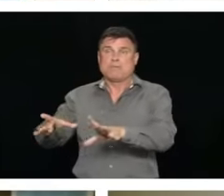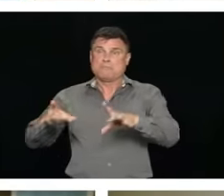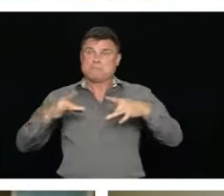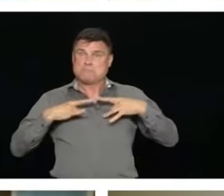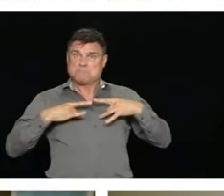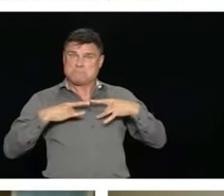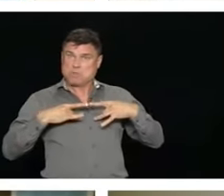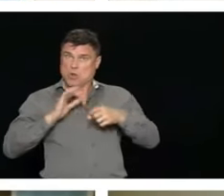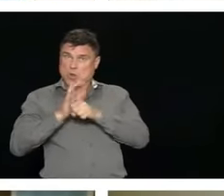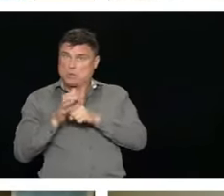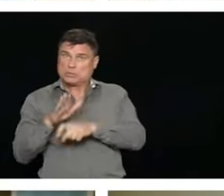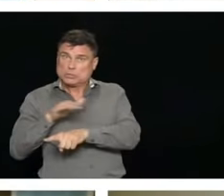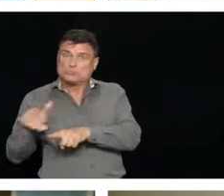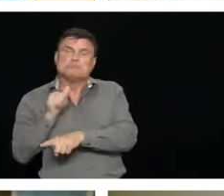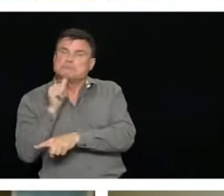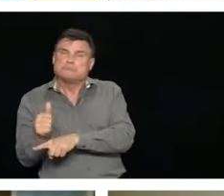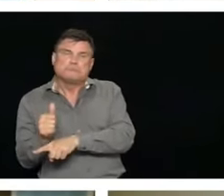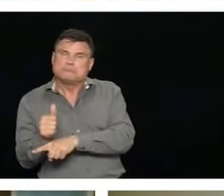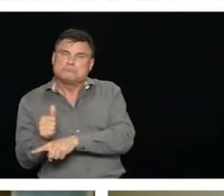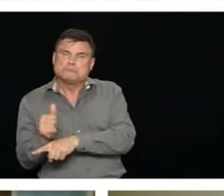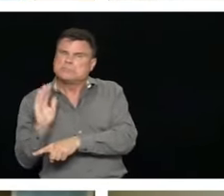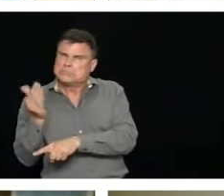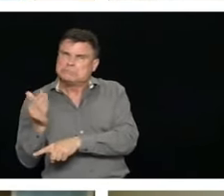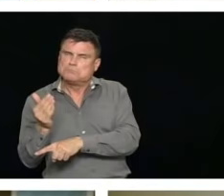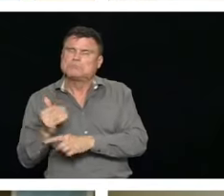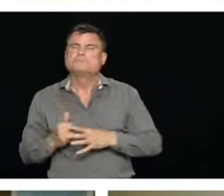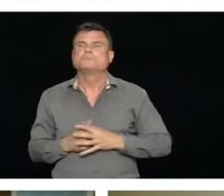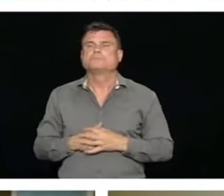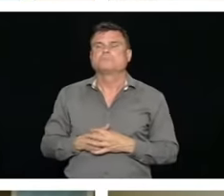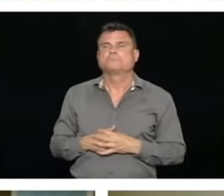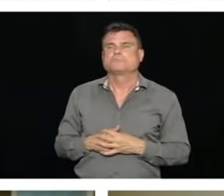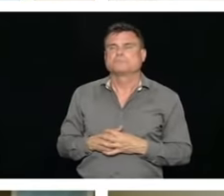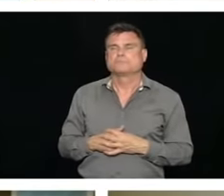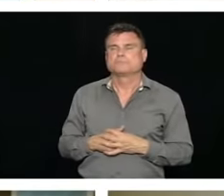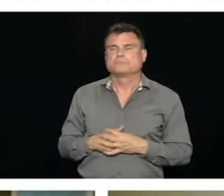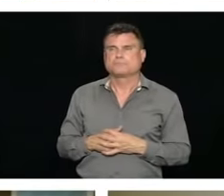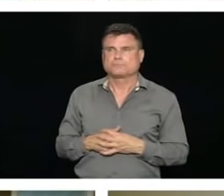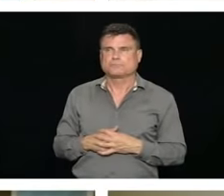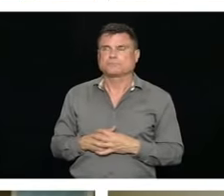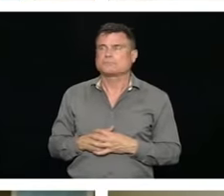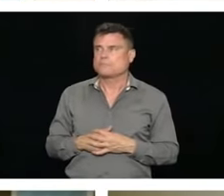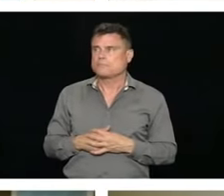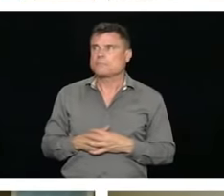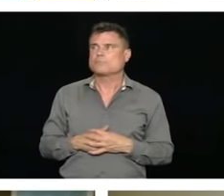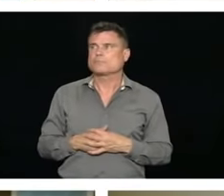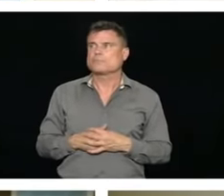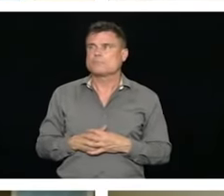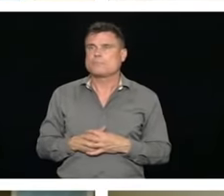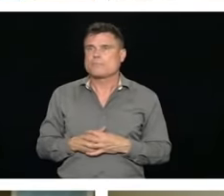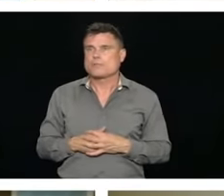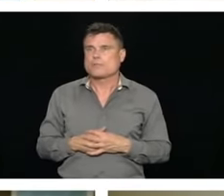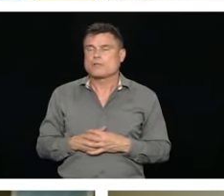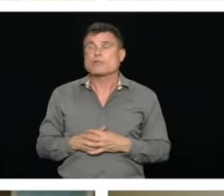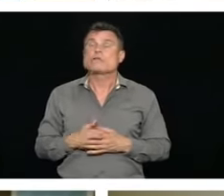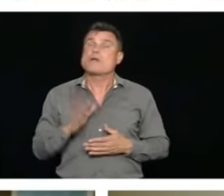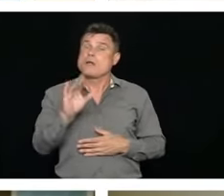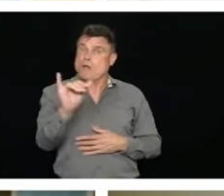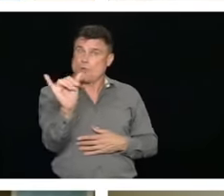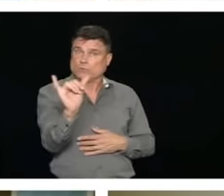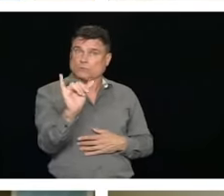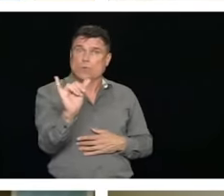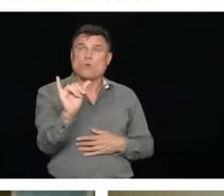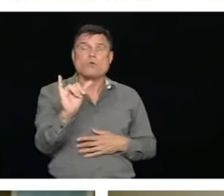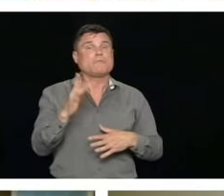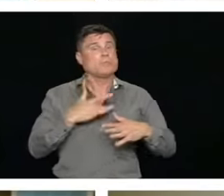education to go back. I think we're also really reassured by the fact that we've had so few actual cases